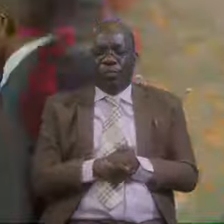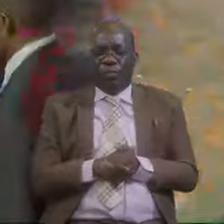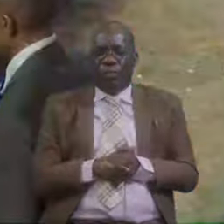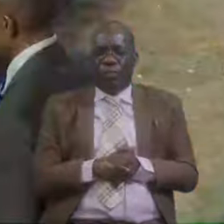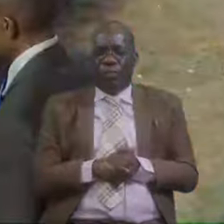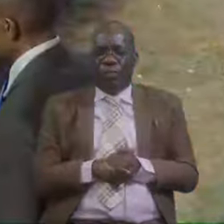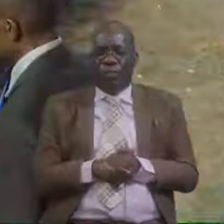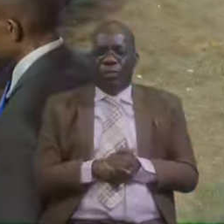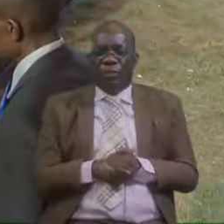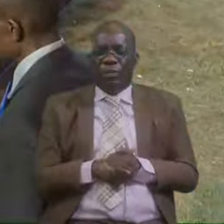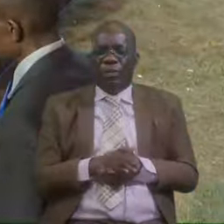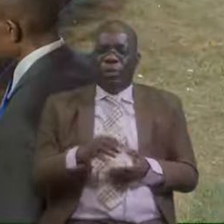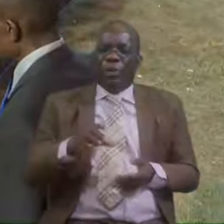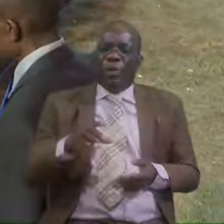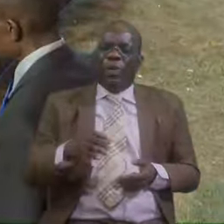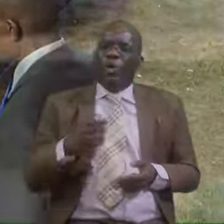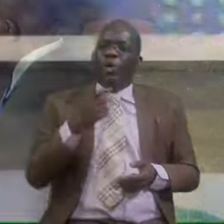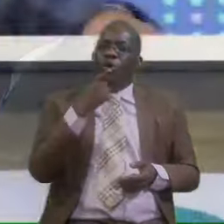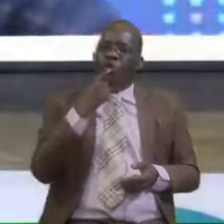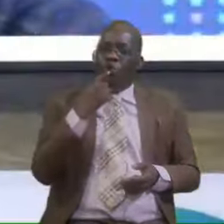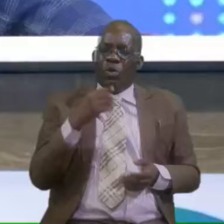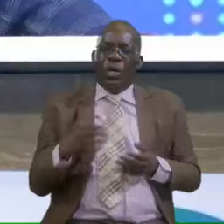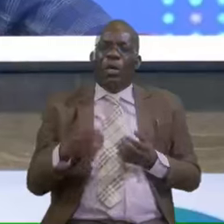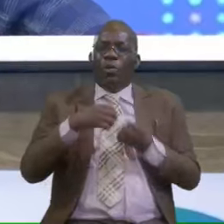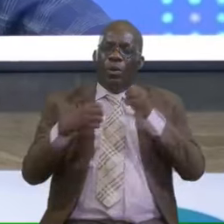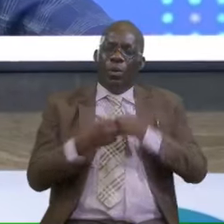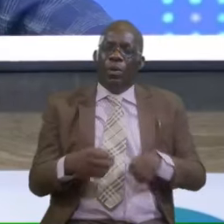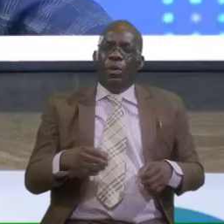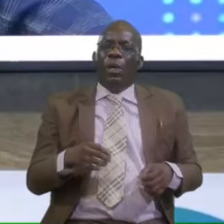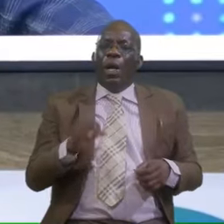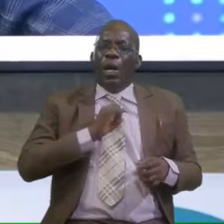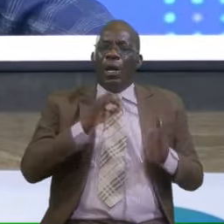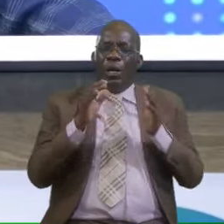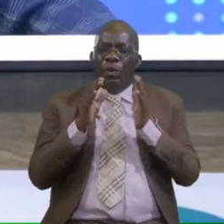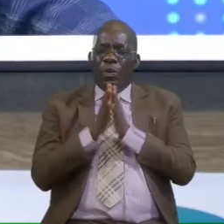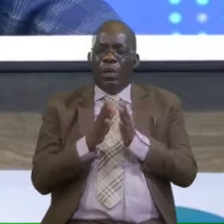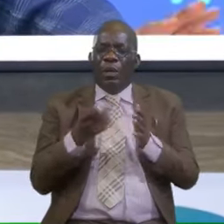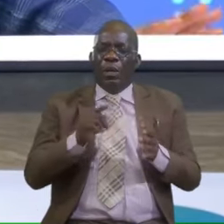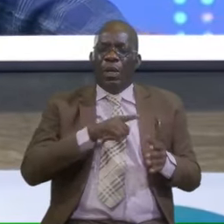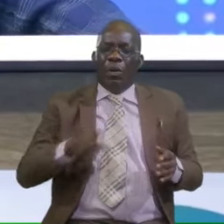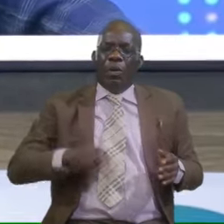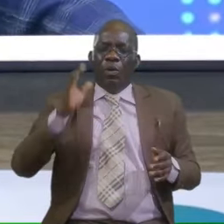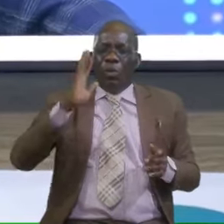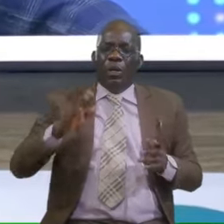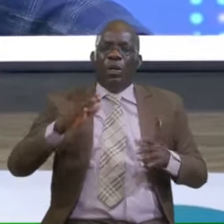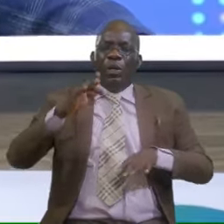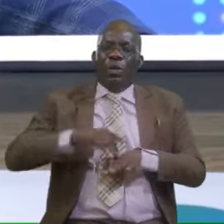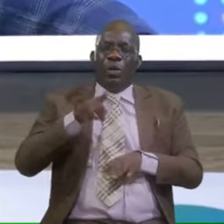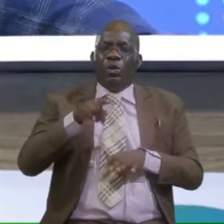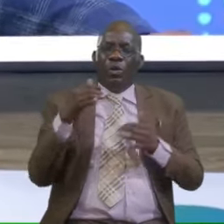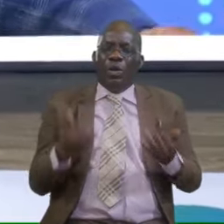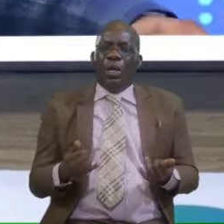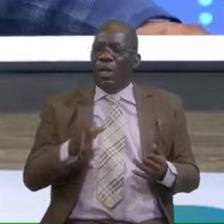Diabetes, type 1, type 2, anytime, I pray the Lord will touch you right now. Be healed